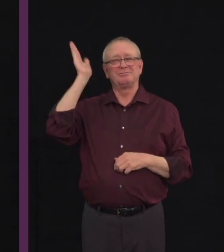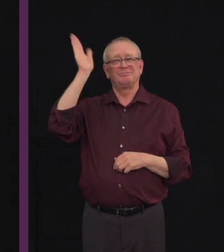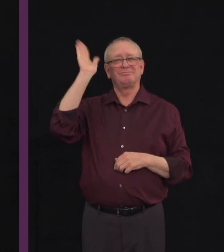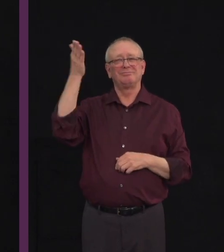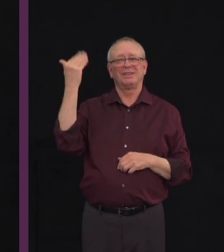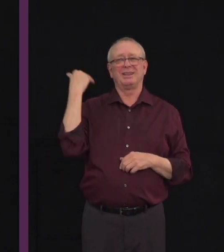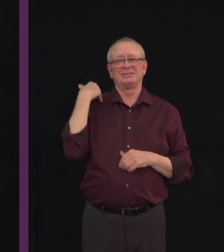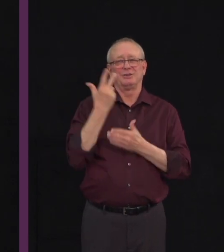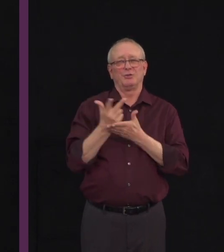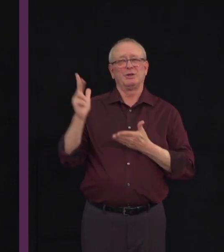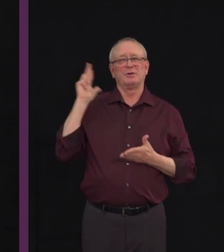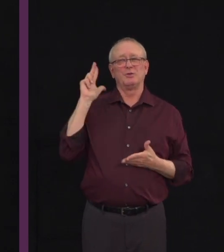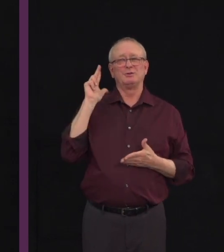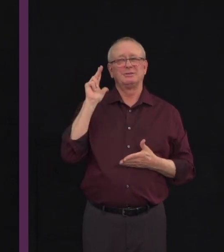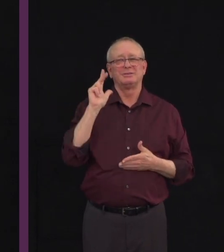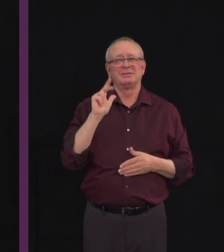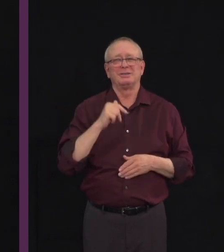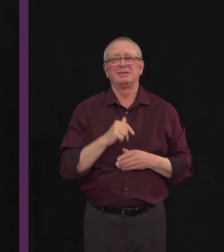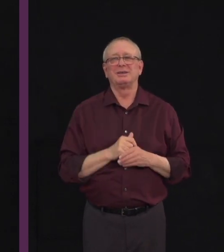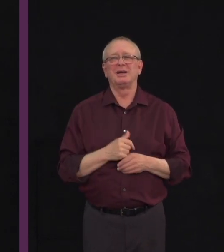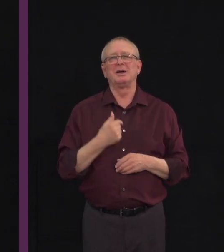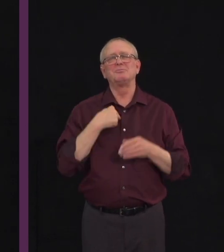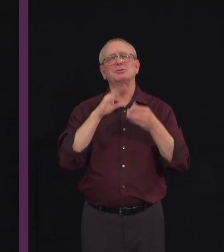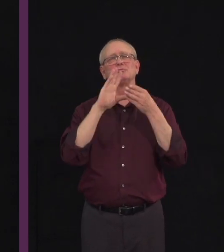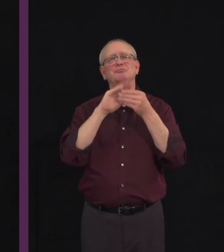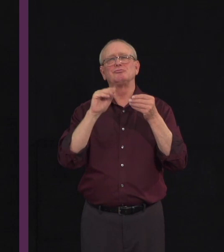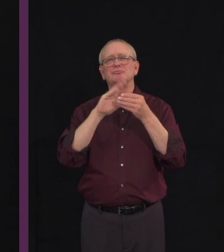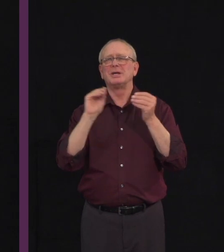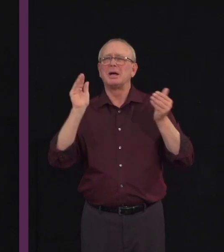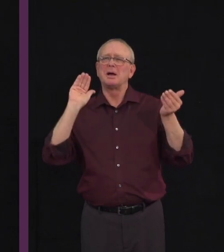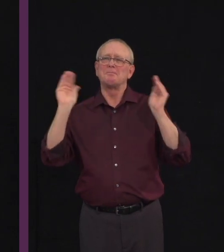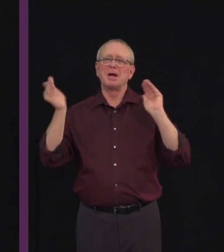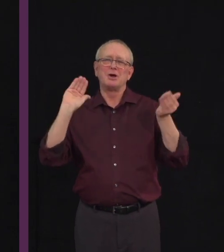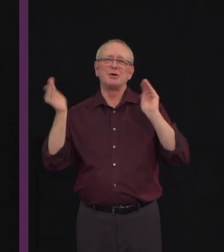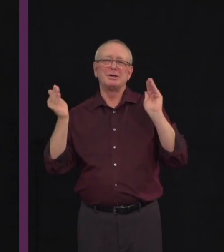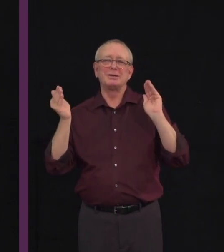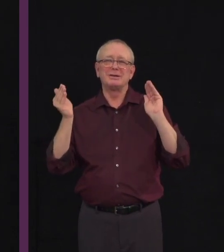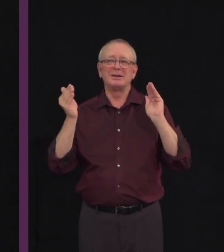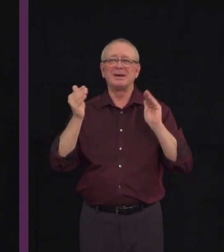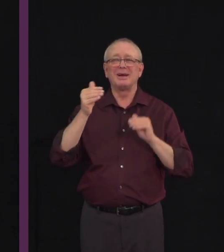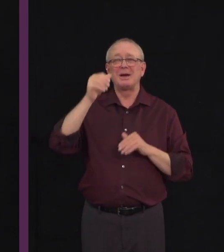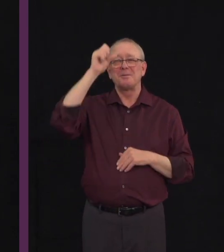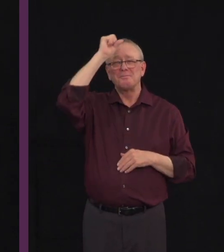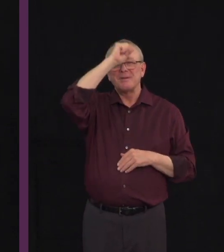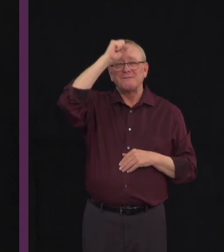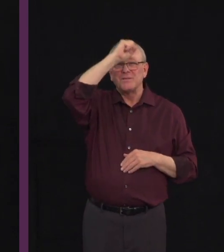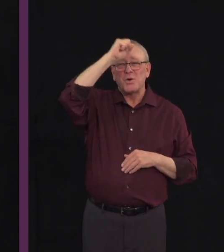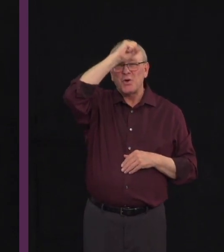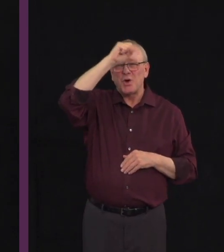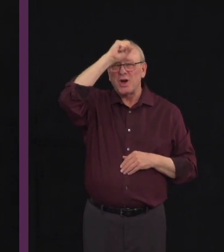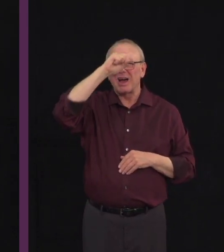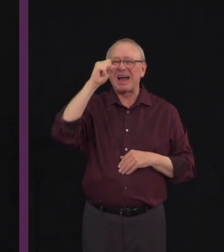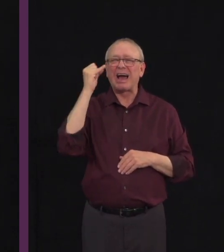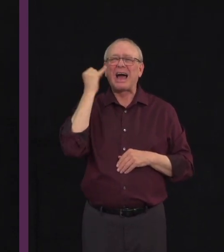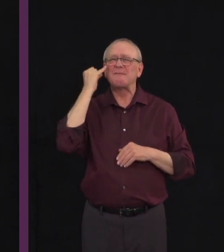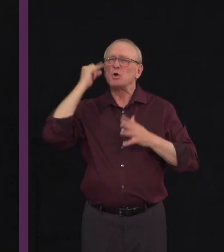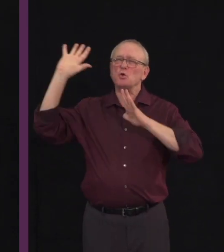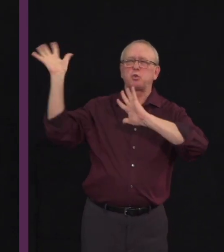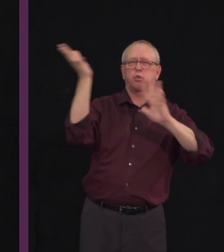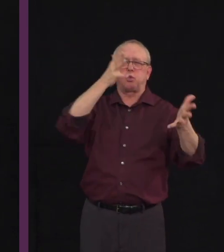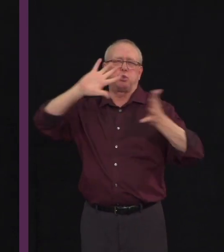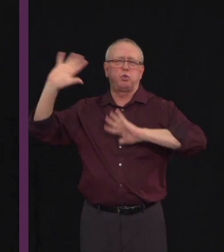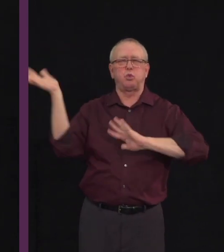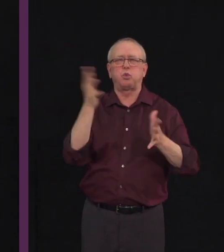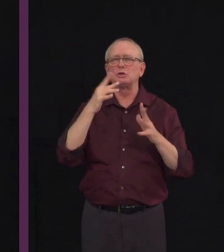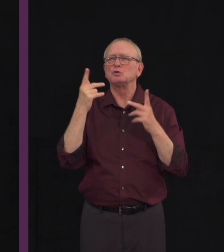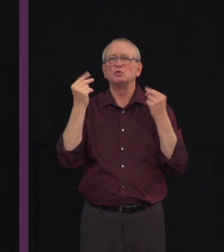3 weeks ago, I reflected on how buffalo herd together during a fierce prairie storm, and they go into